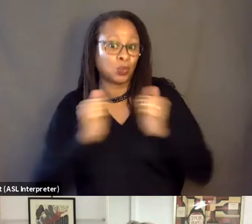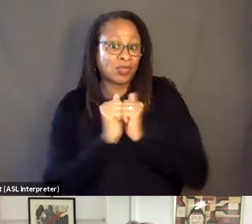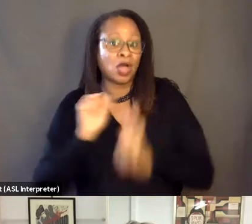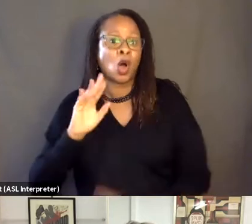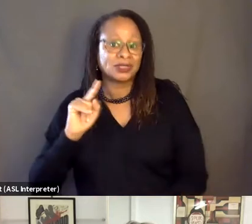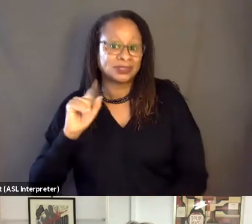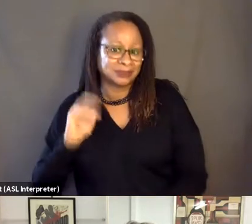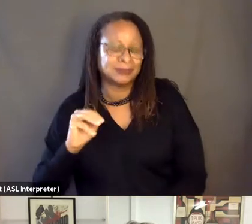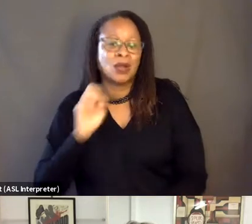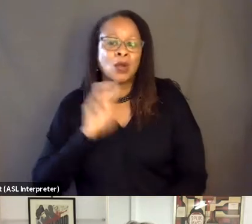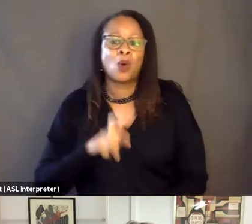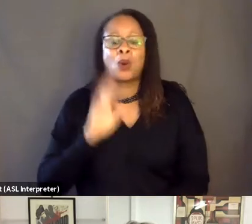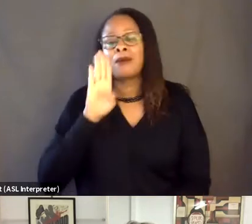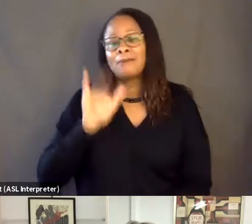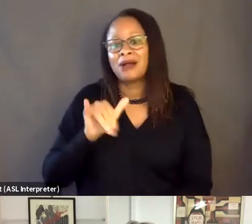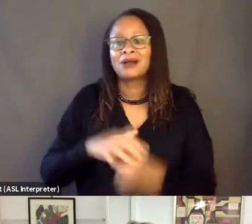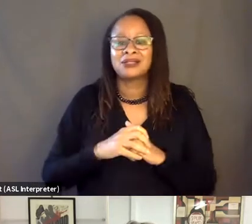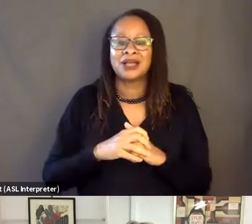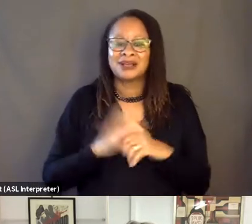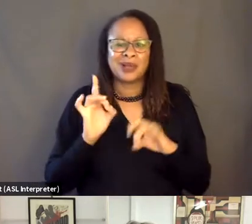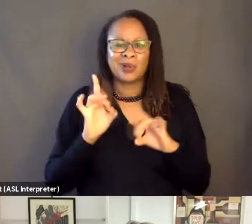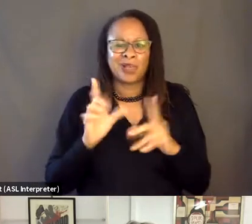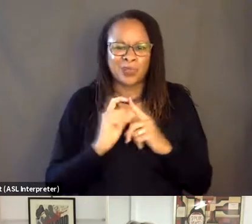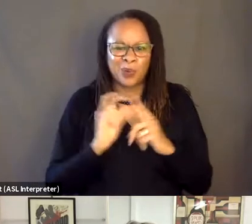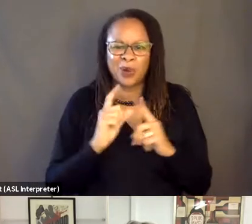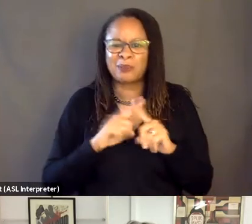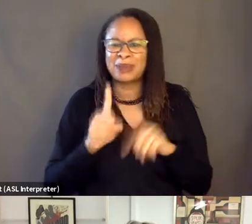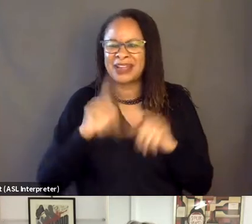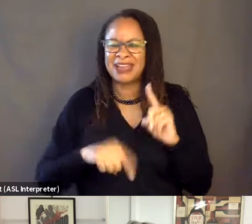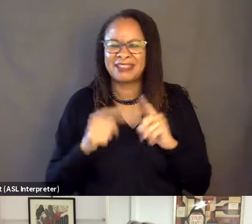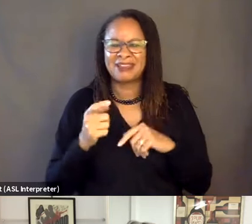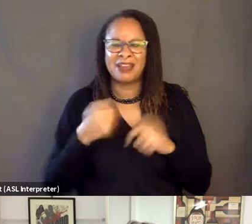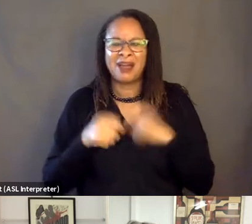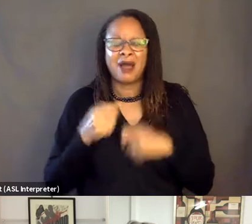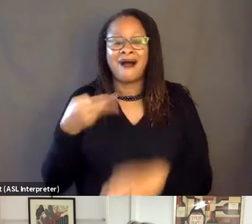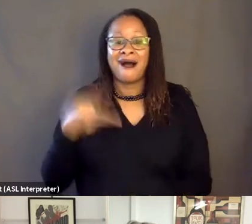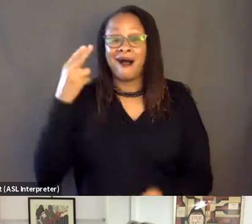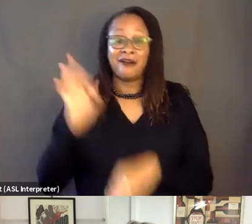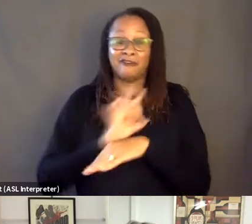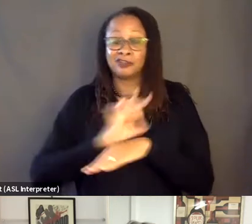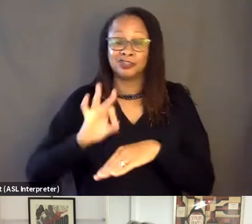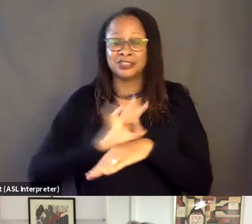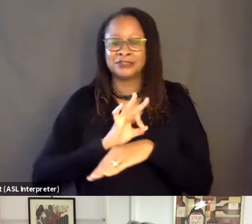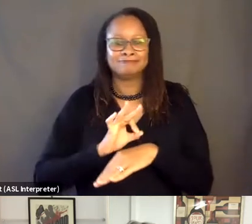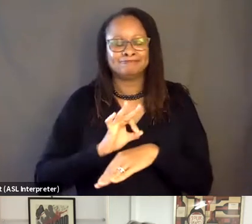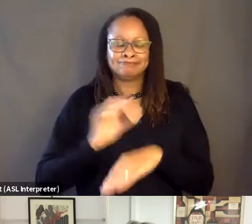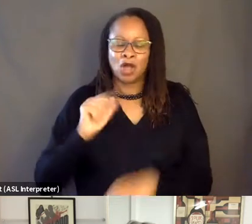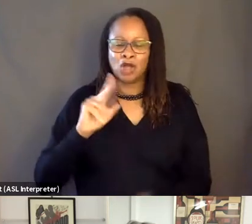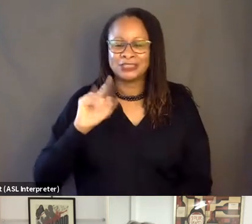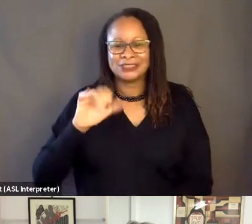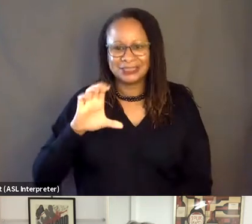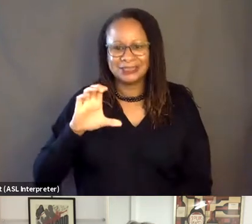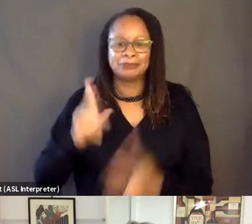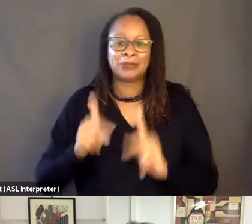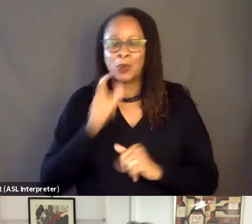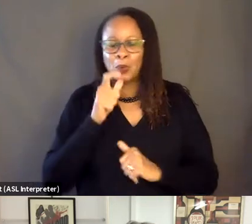by, I dislike the word, but I can't think of a better substitute right now, high functioning autistic people who